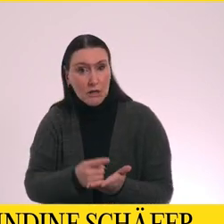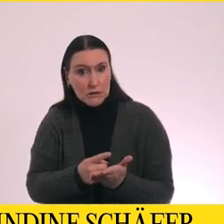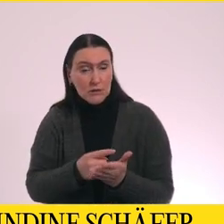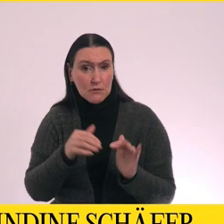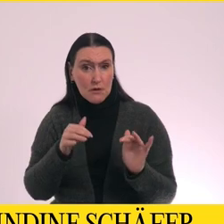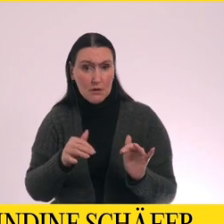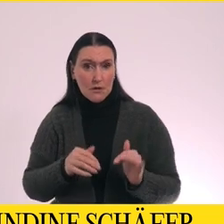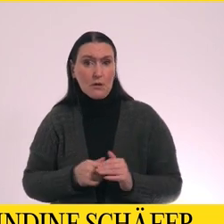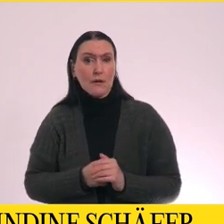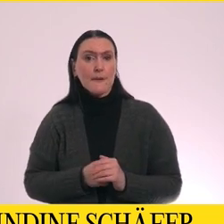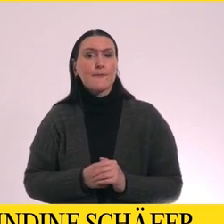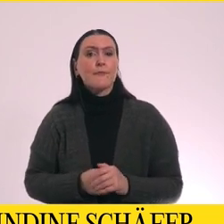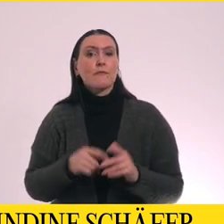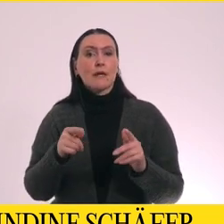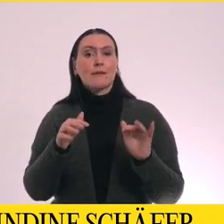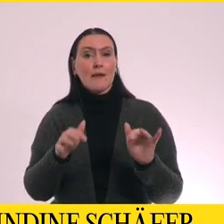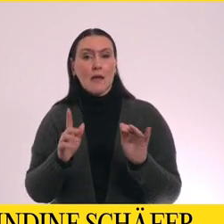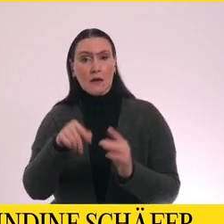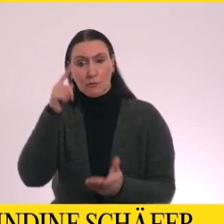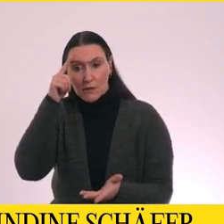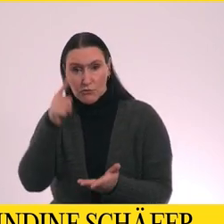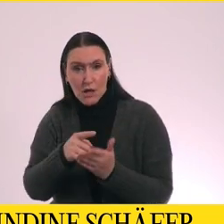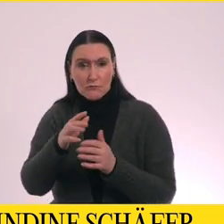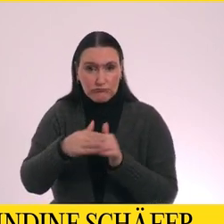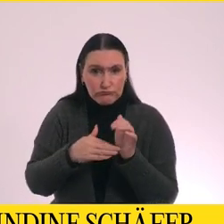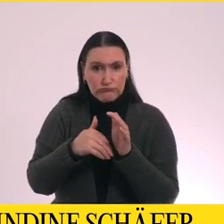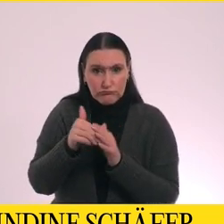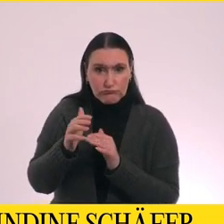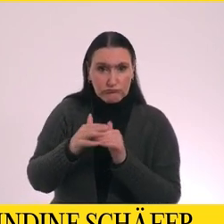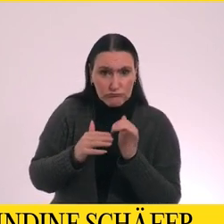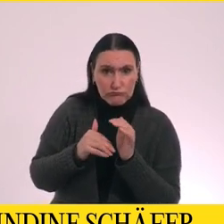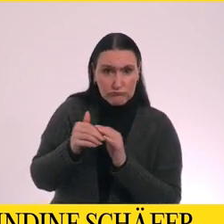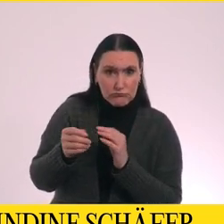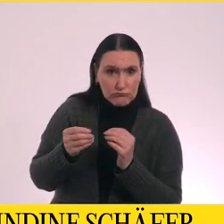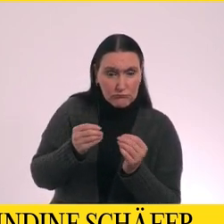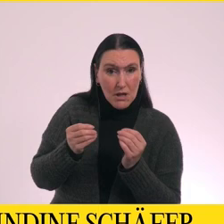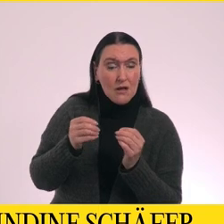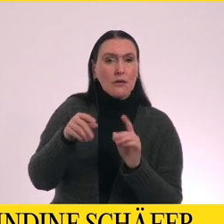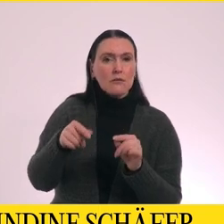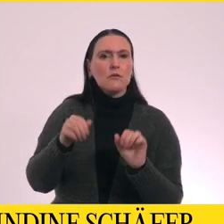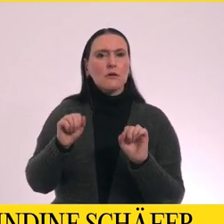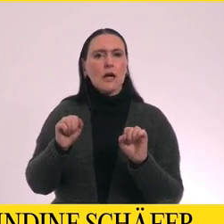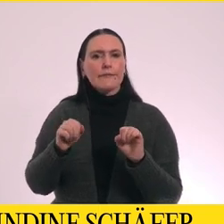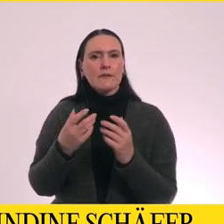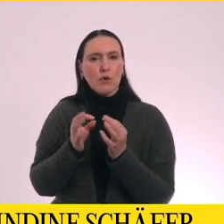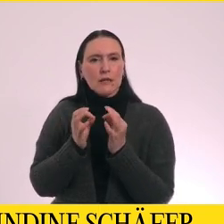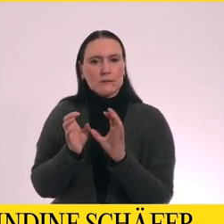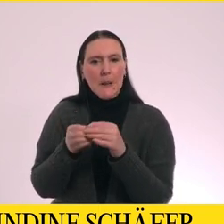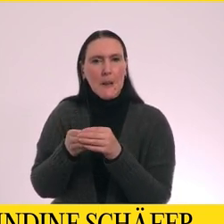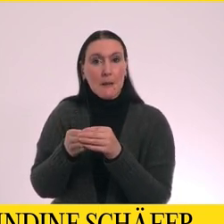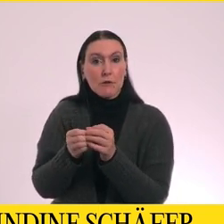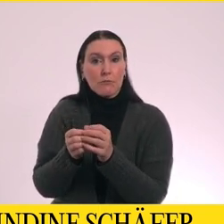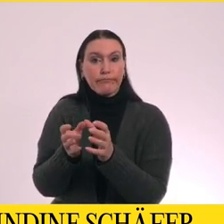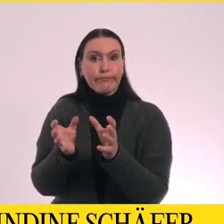take into the wider collaborations that we do externally. But it all sort of is generated from the nucleus of the